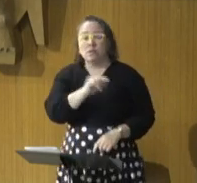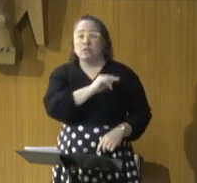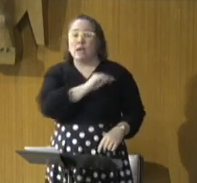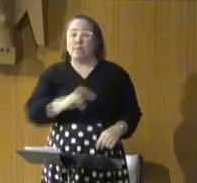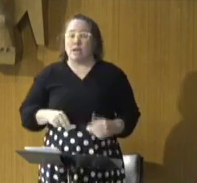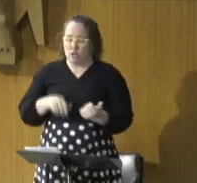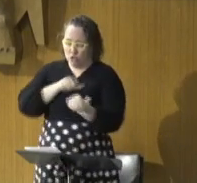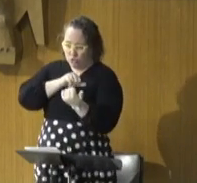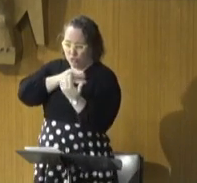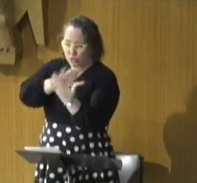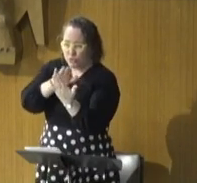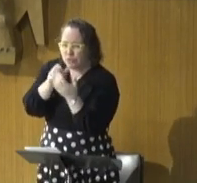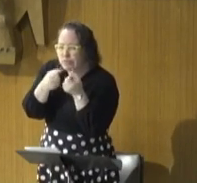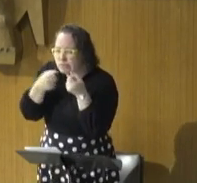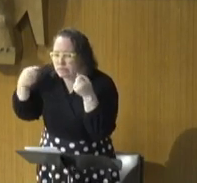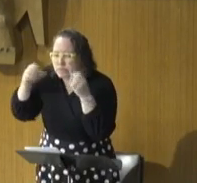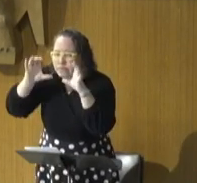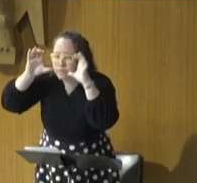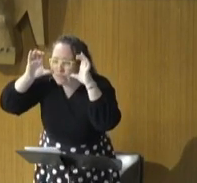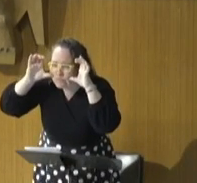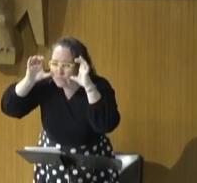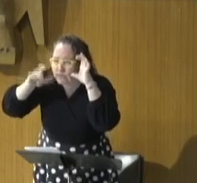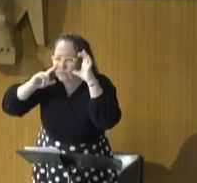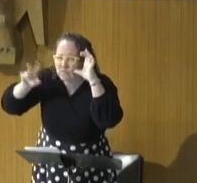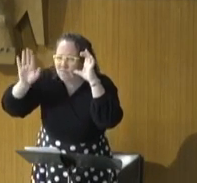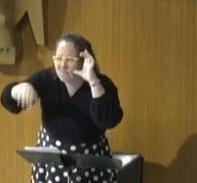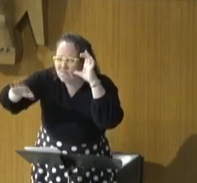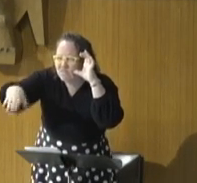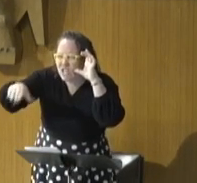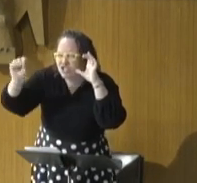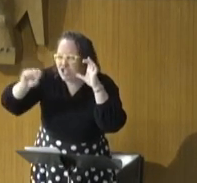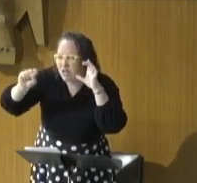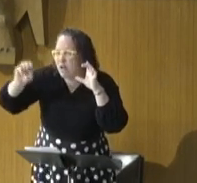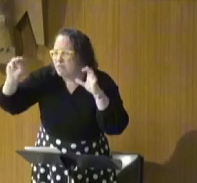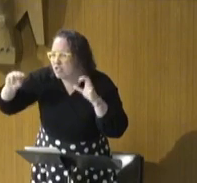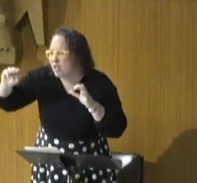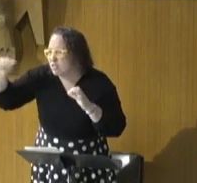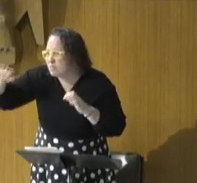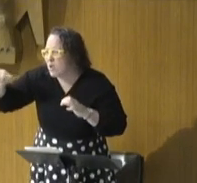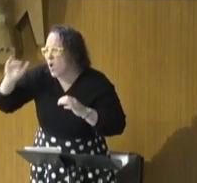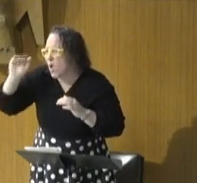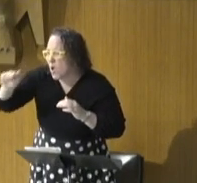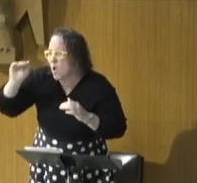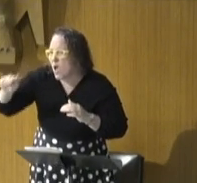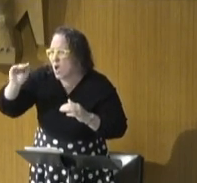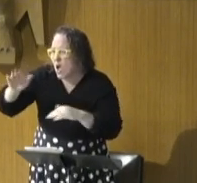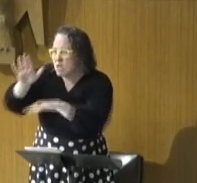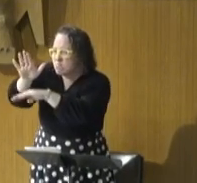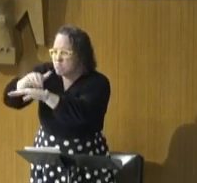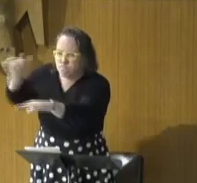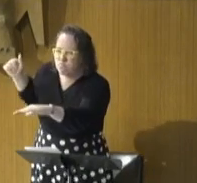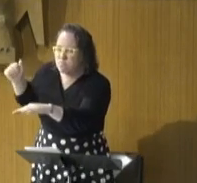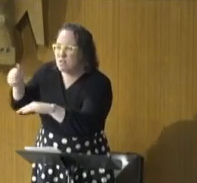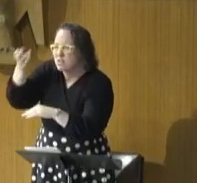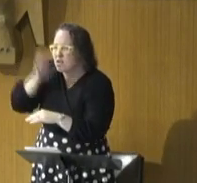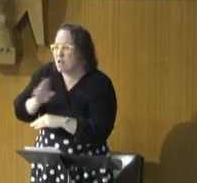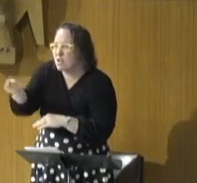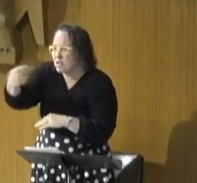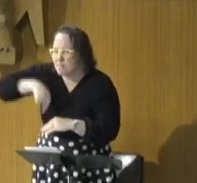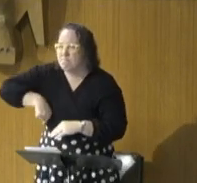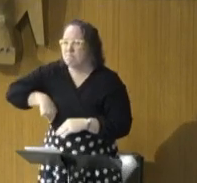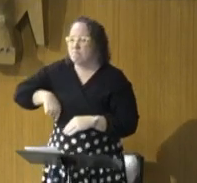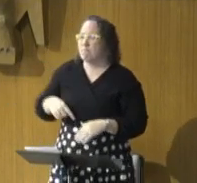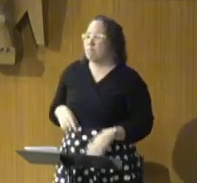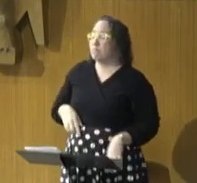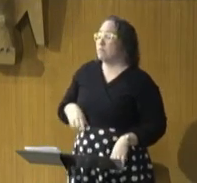approached the door of the furnace of the blazing fire and said, Shadrach, Meshach, and Abednego, servants of the Most High God, come out, come